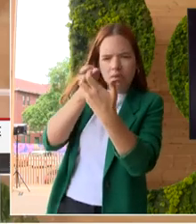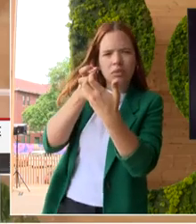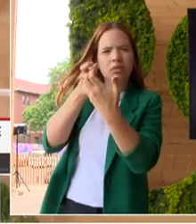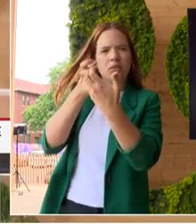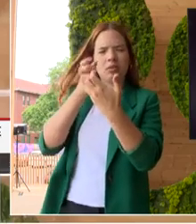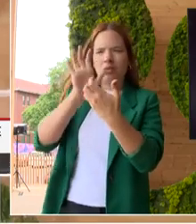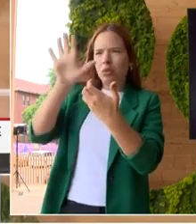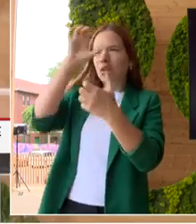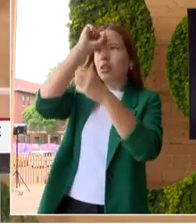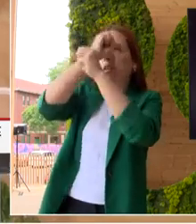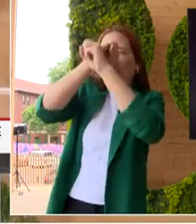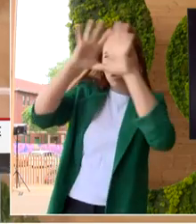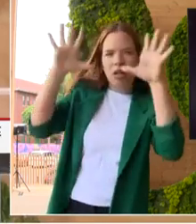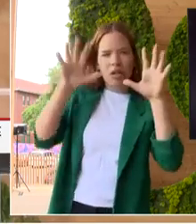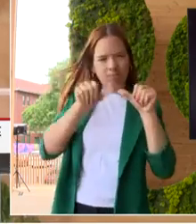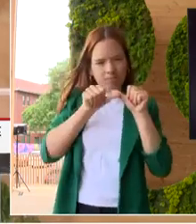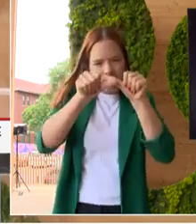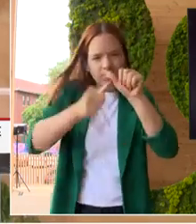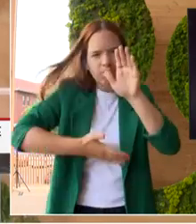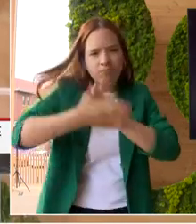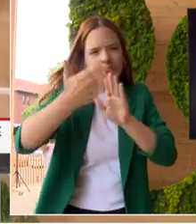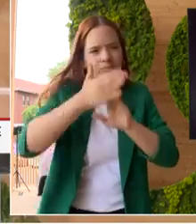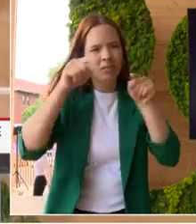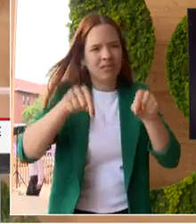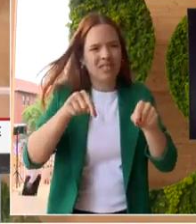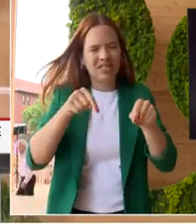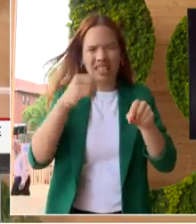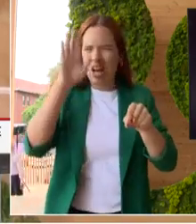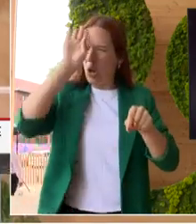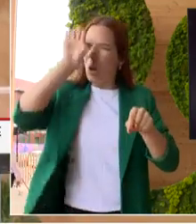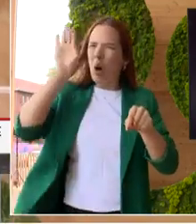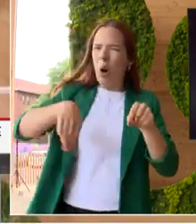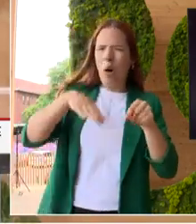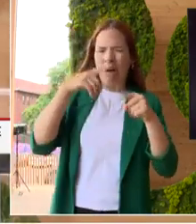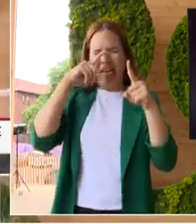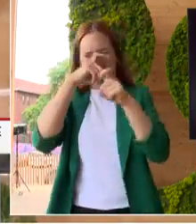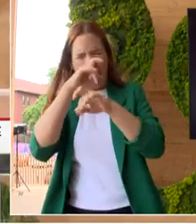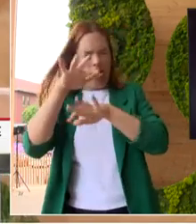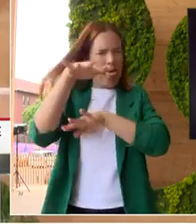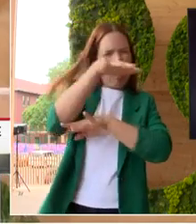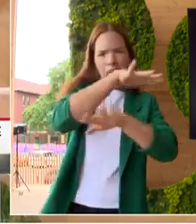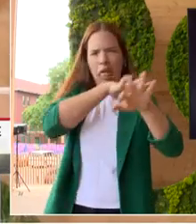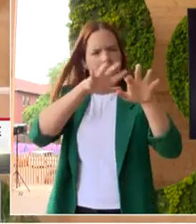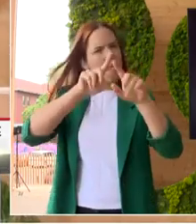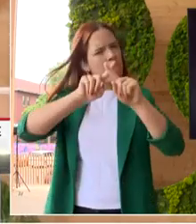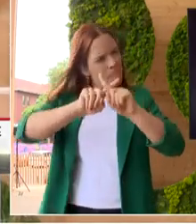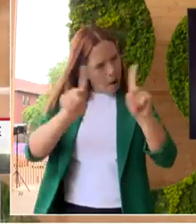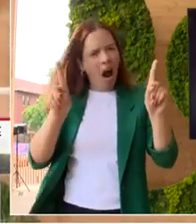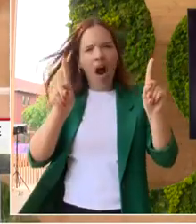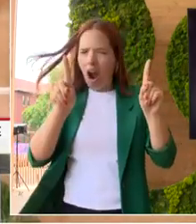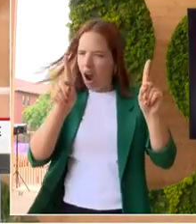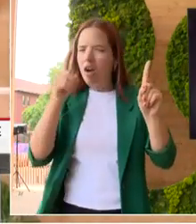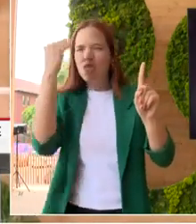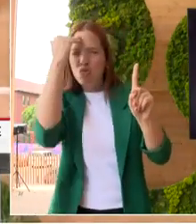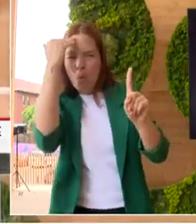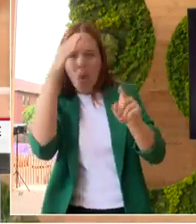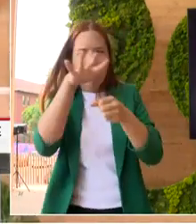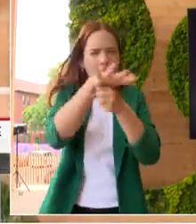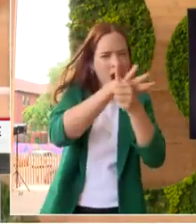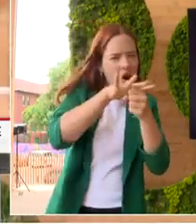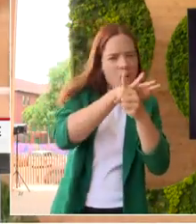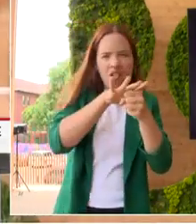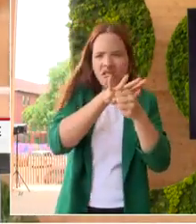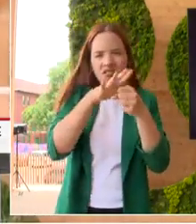you know, puzzles are designed to be complex. They test your knowledge and ingenuity. And